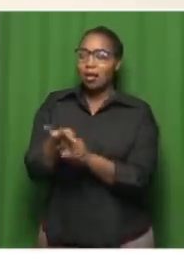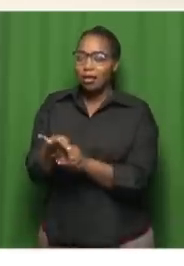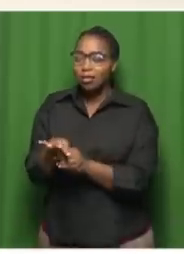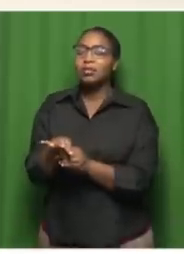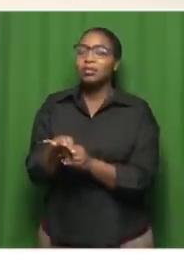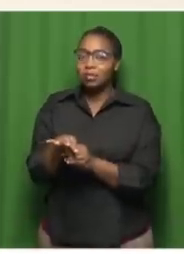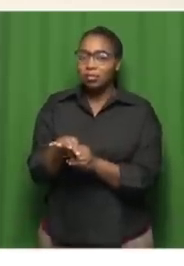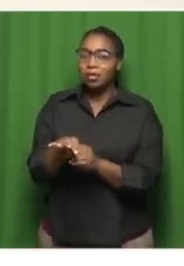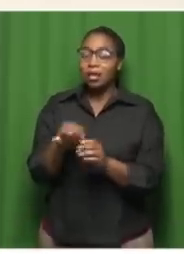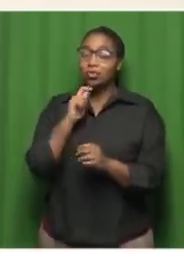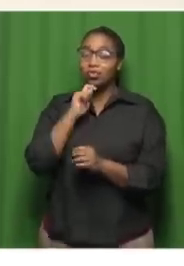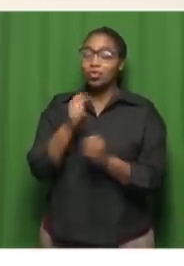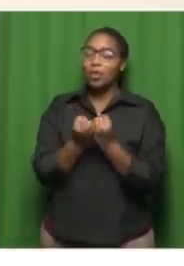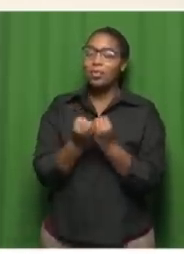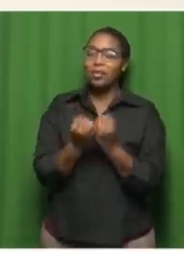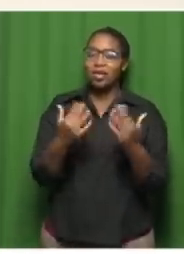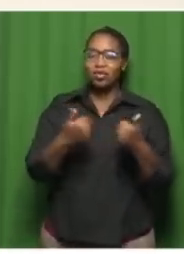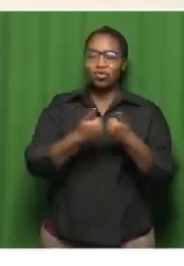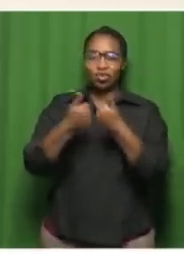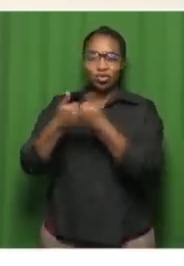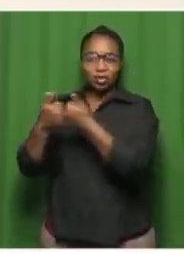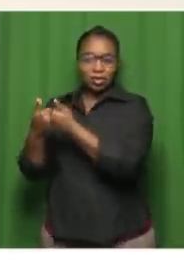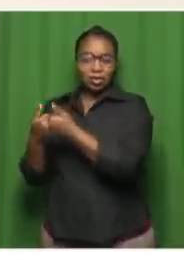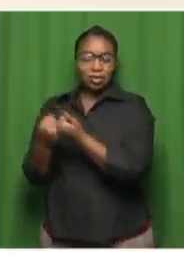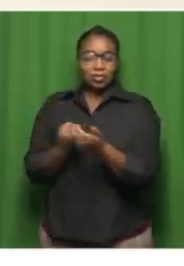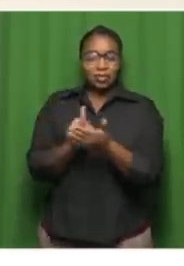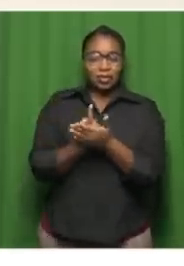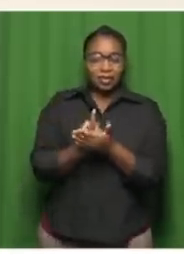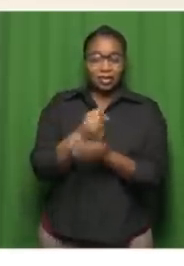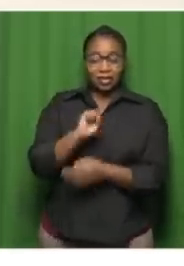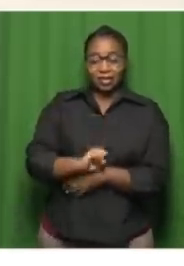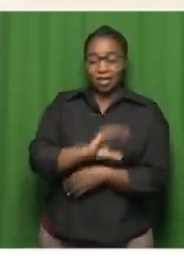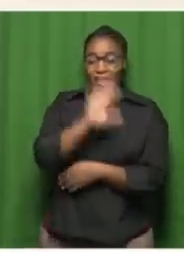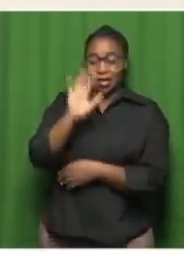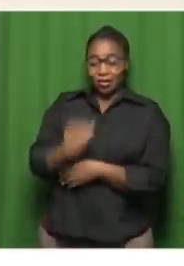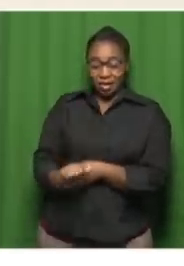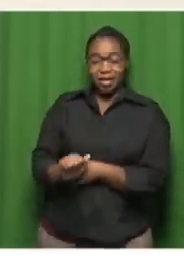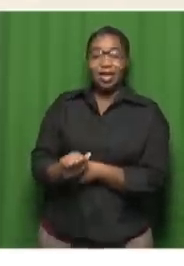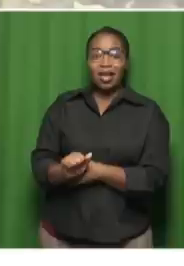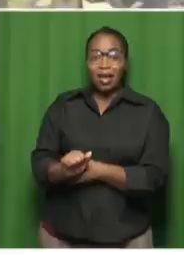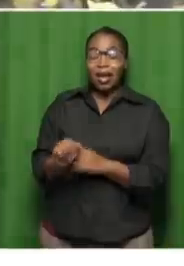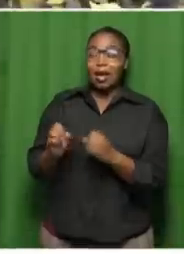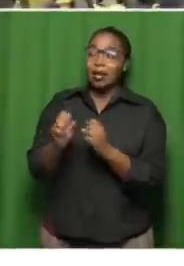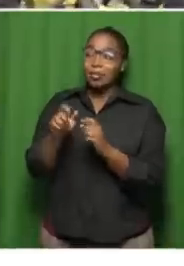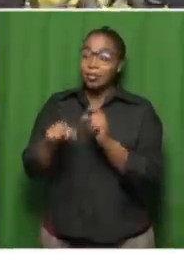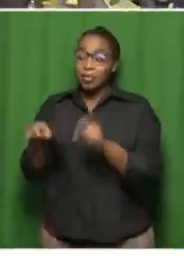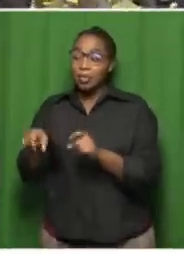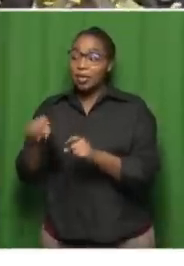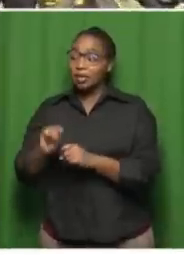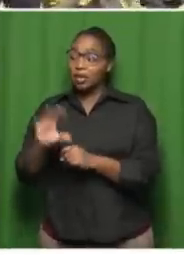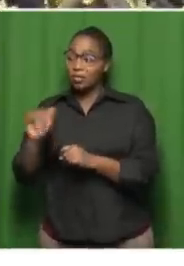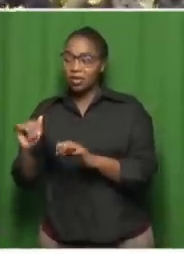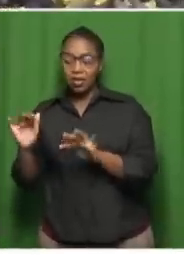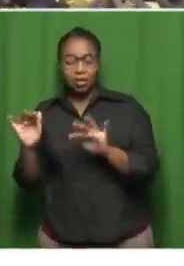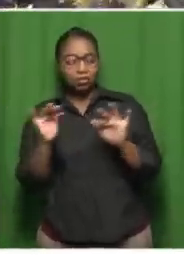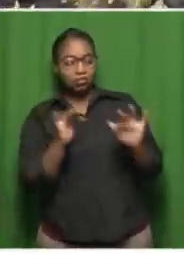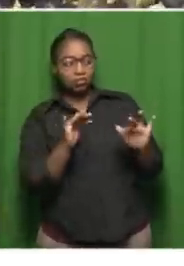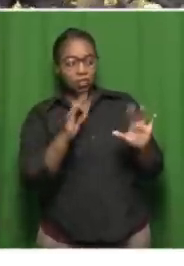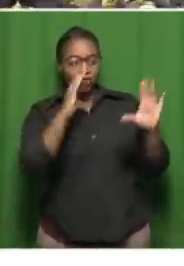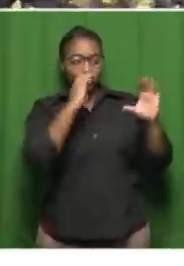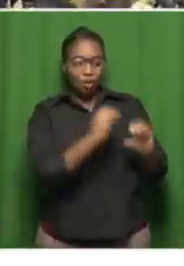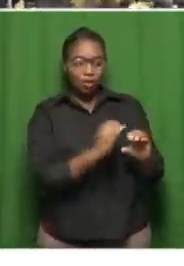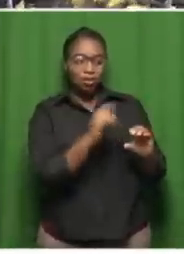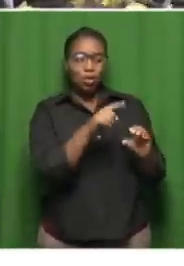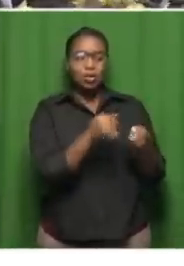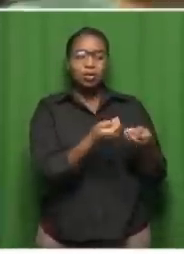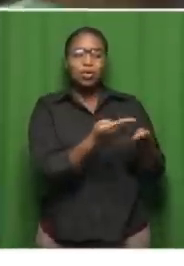is facing South Africa, and the ordinary South Africans are only focusing on the nominations, the elections of